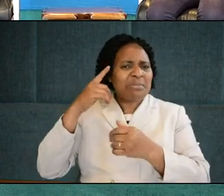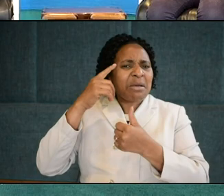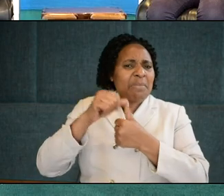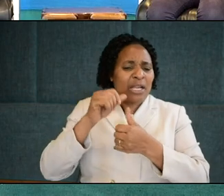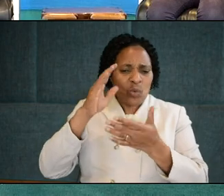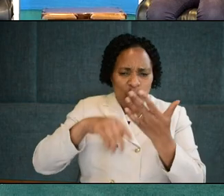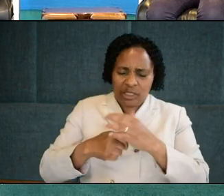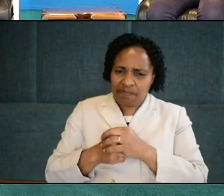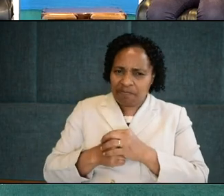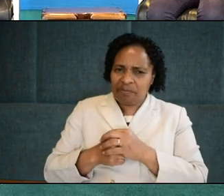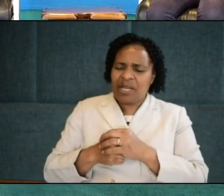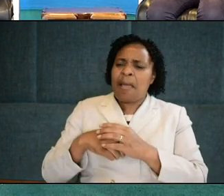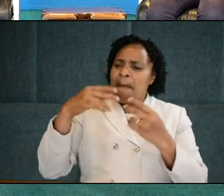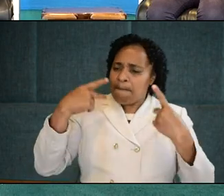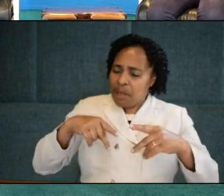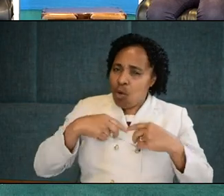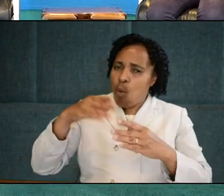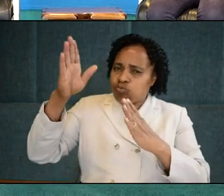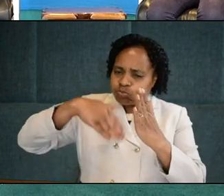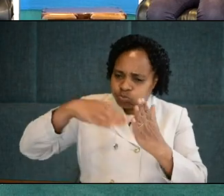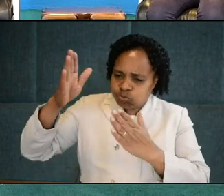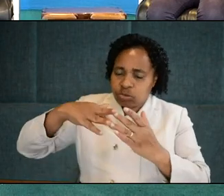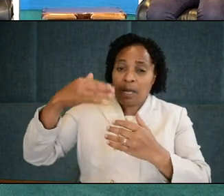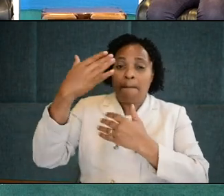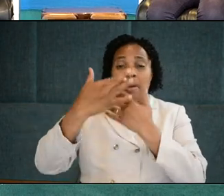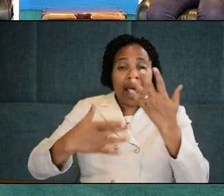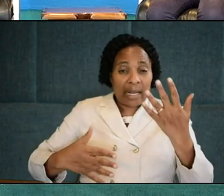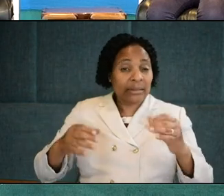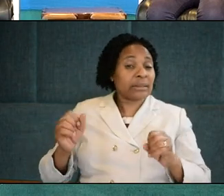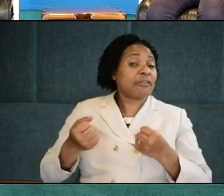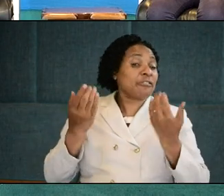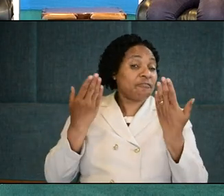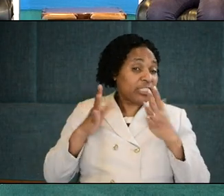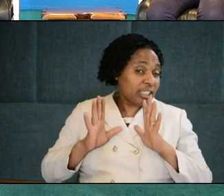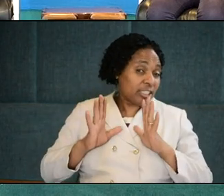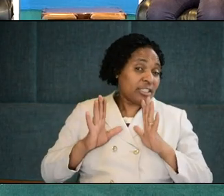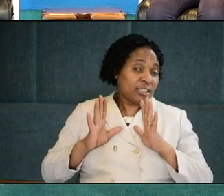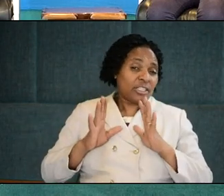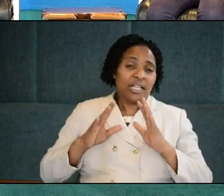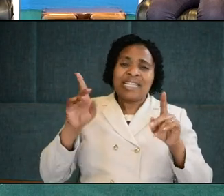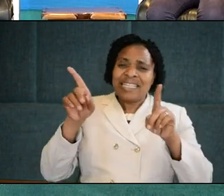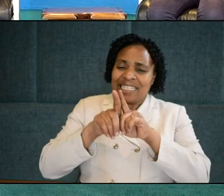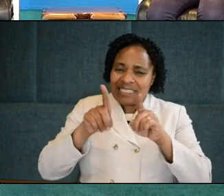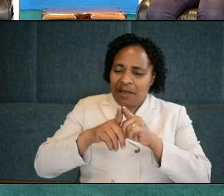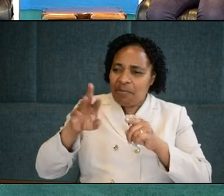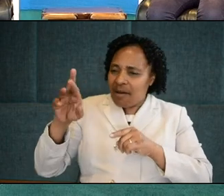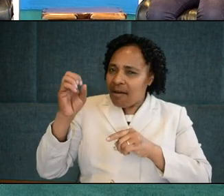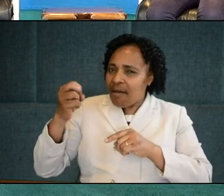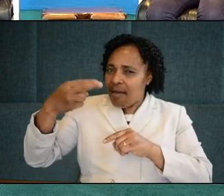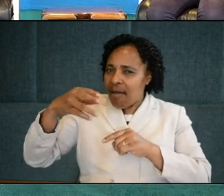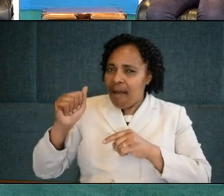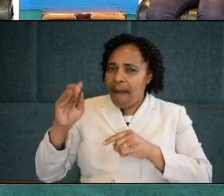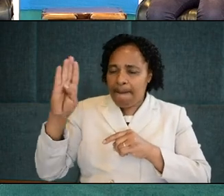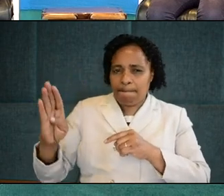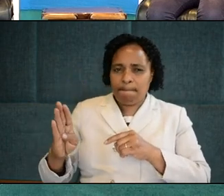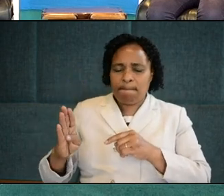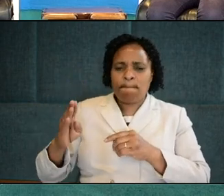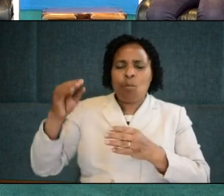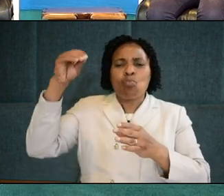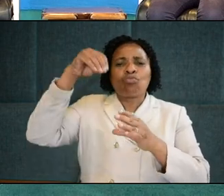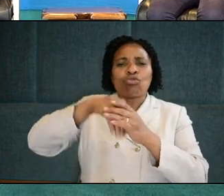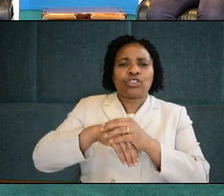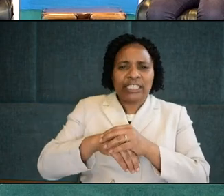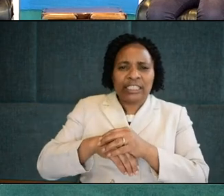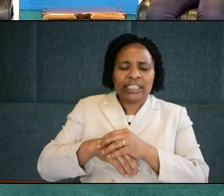had smeared blood on the doorposts were the ones who were actually saved. And just like Rahab was saved by putting a scarlet